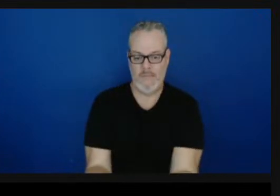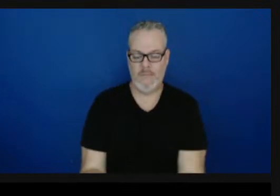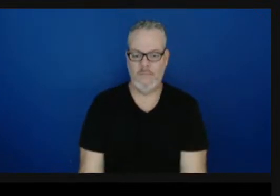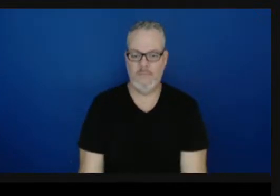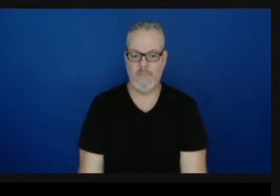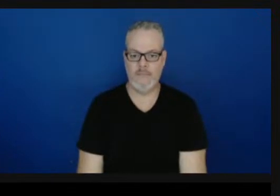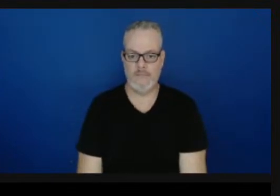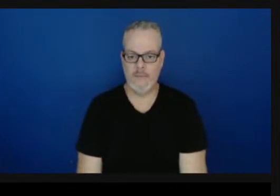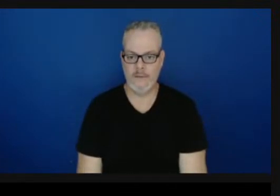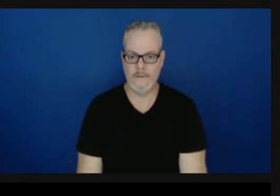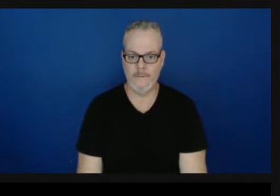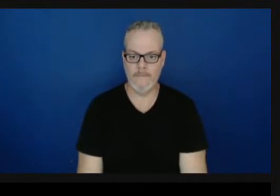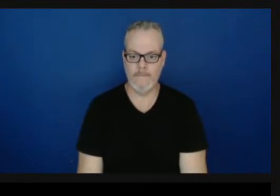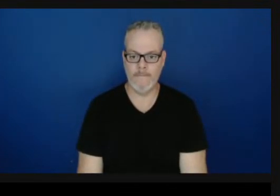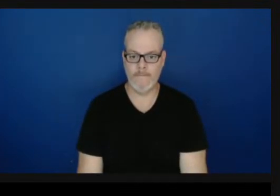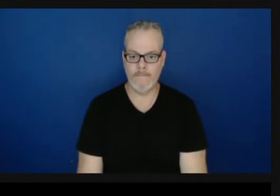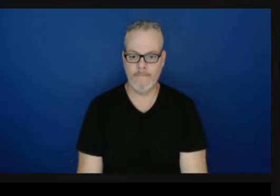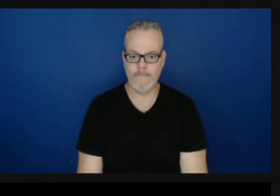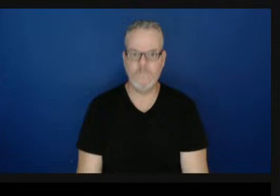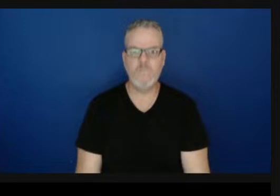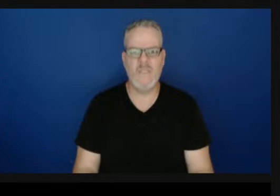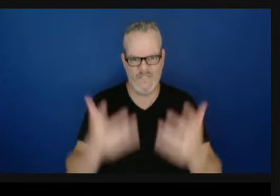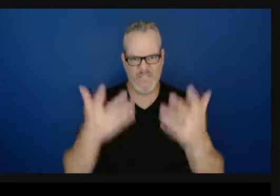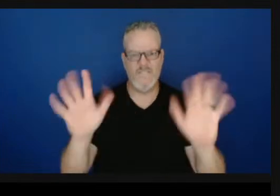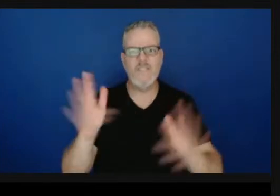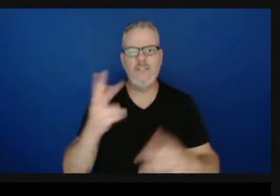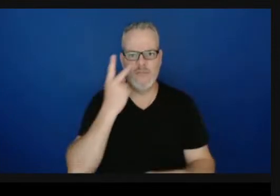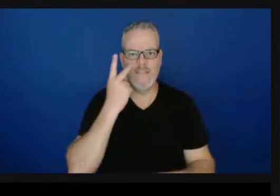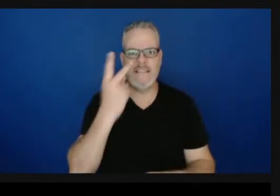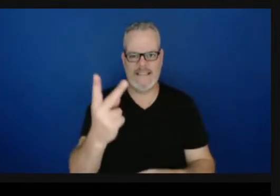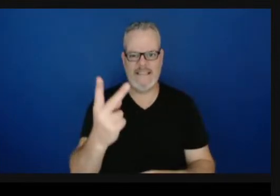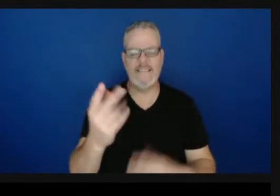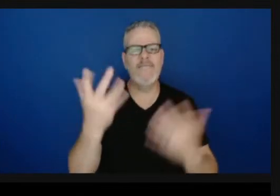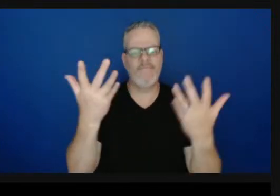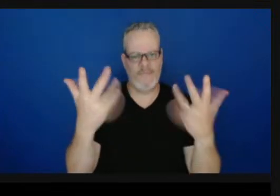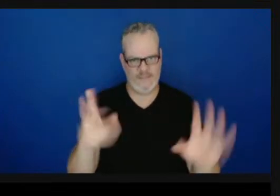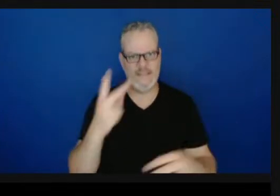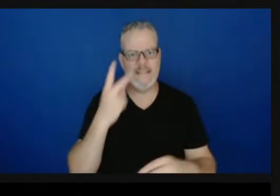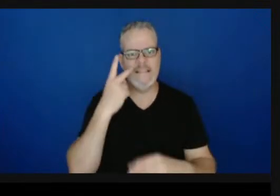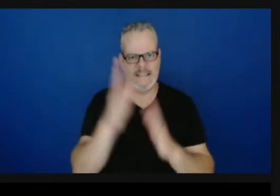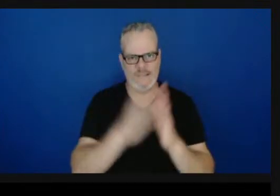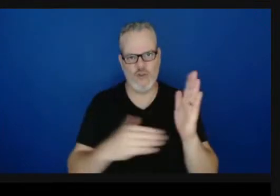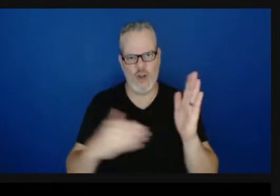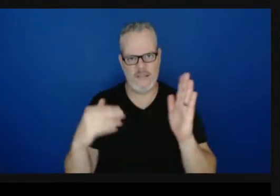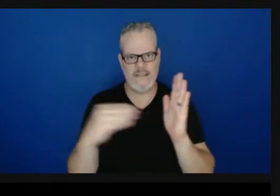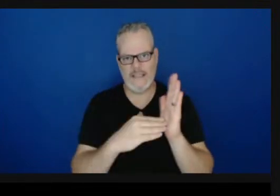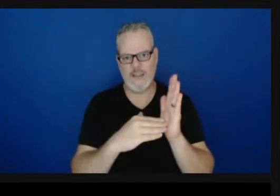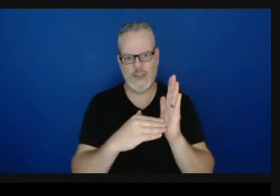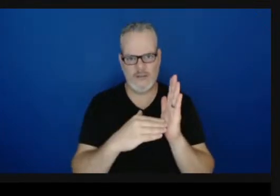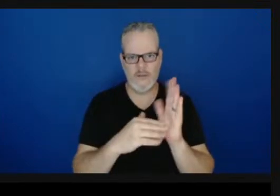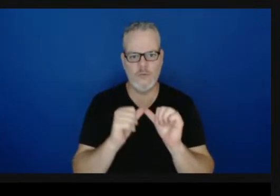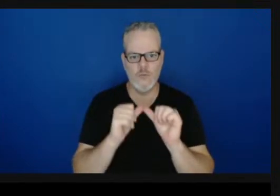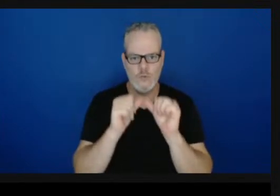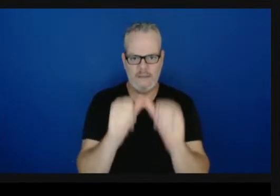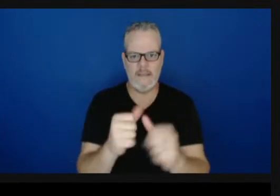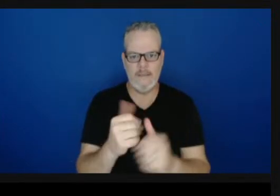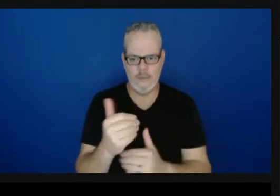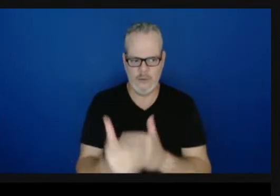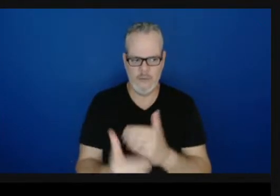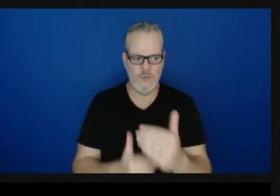And earthquake map we've seen already. The cross section we're familiar with. So I'll keep it moving here.